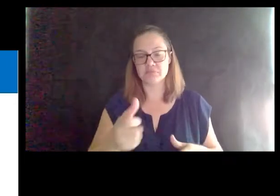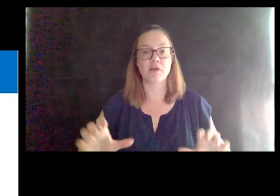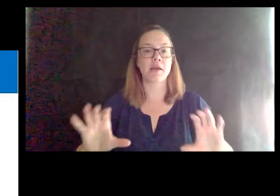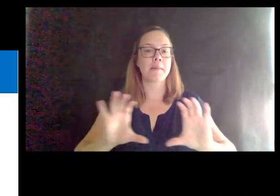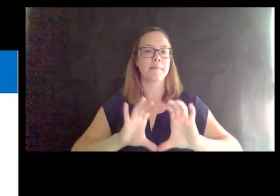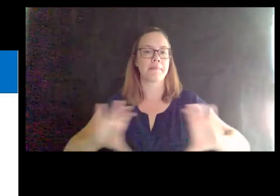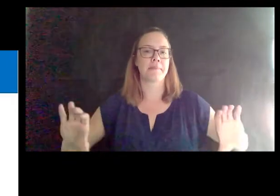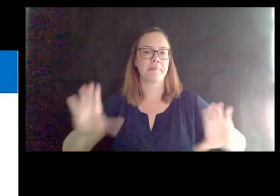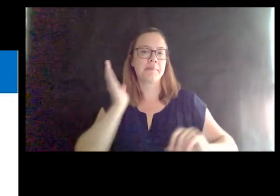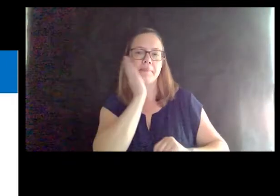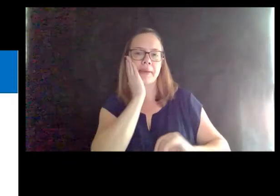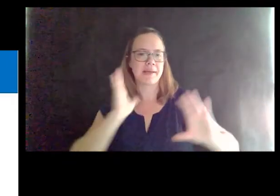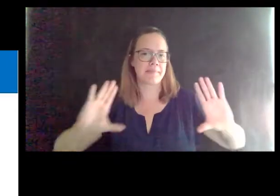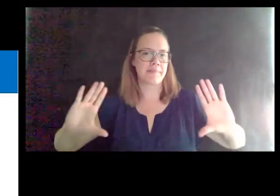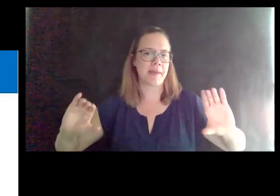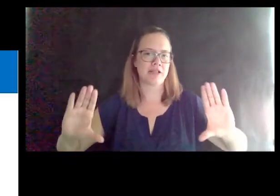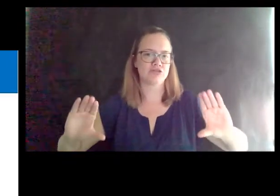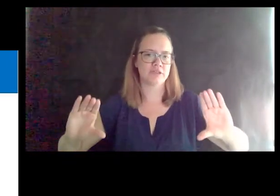mattress.